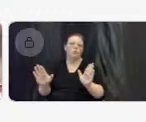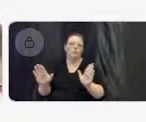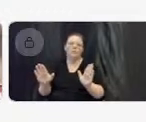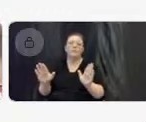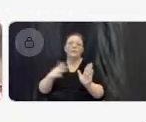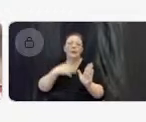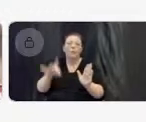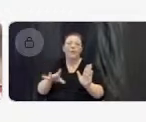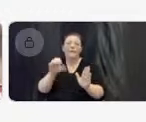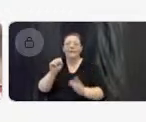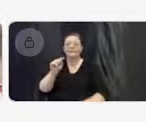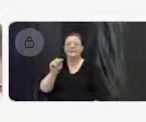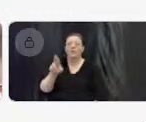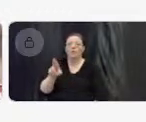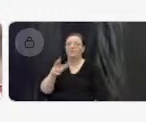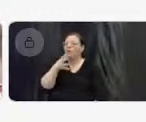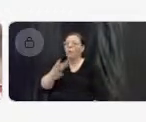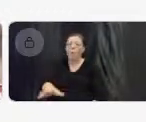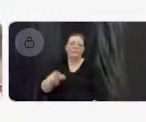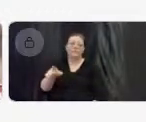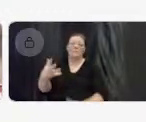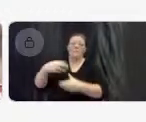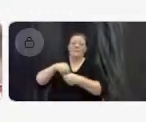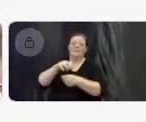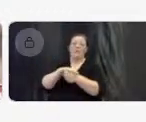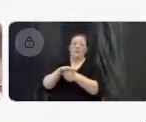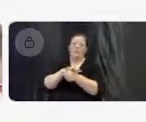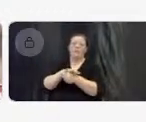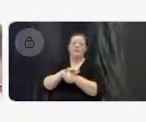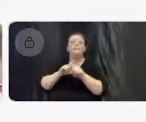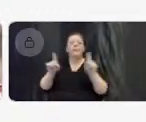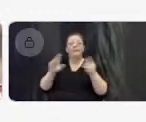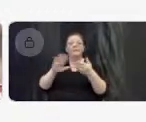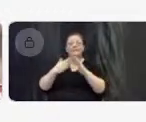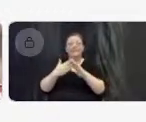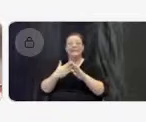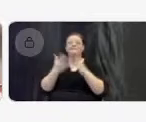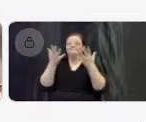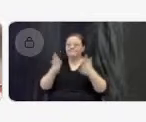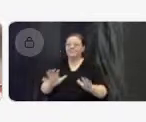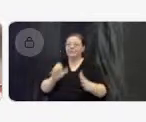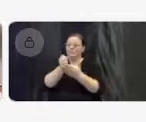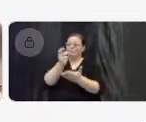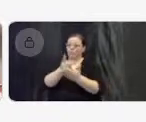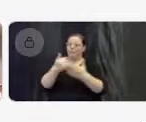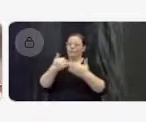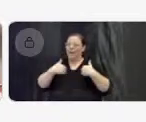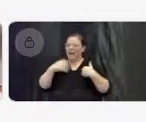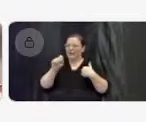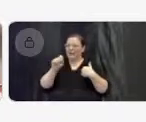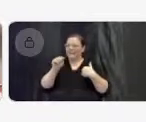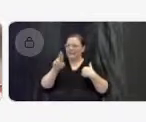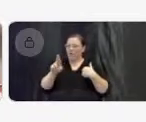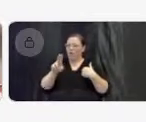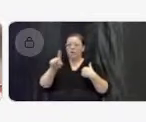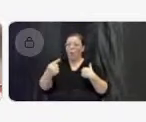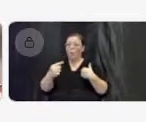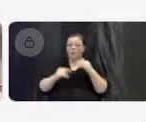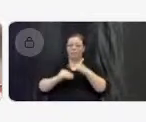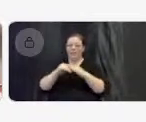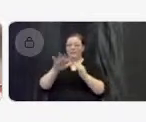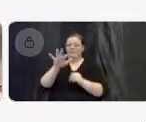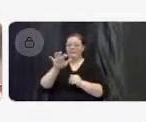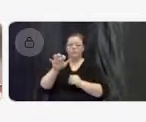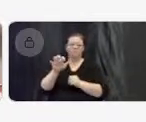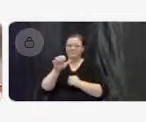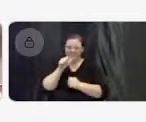happy with STRs. They don't want them. But the city did approve to have STRs, and only 500, which is